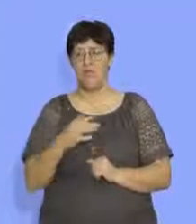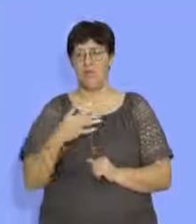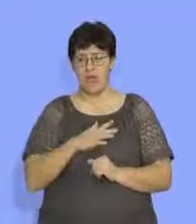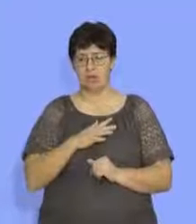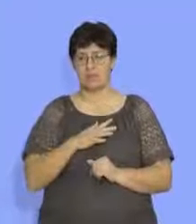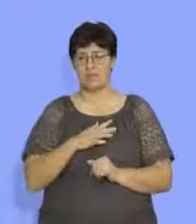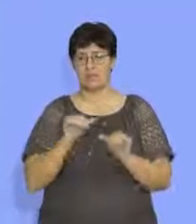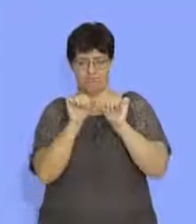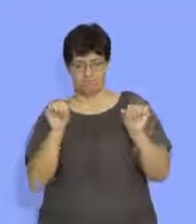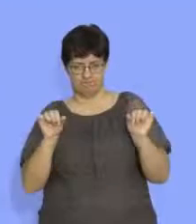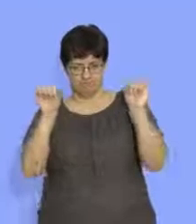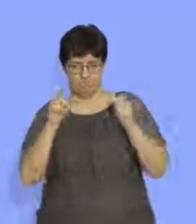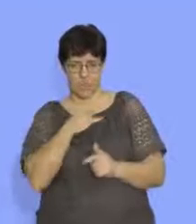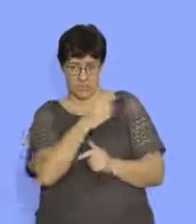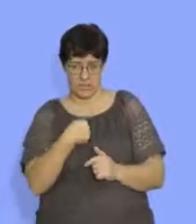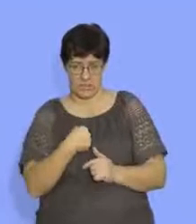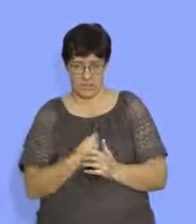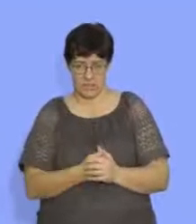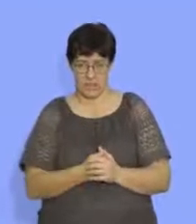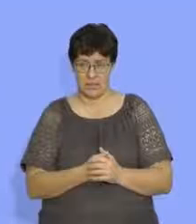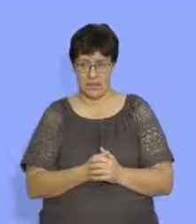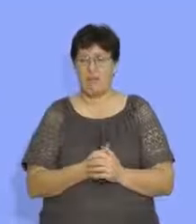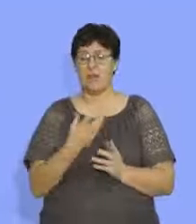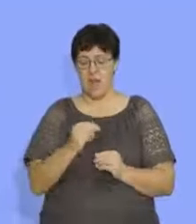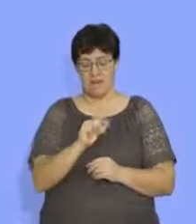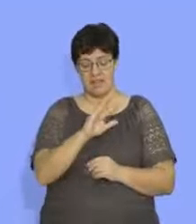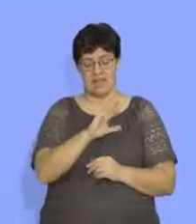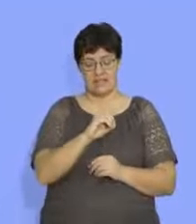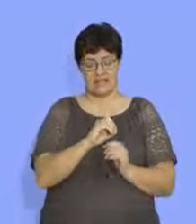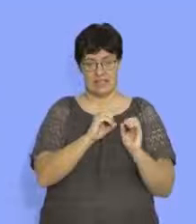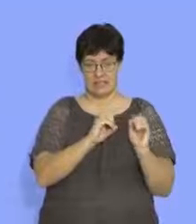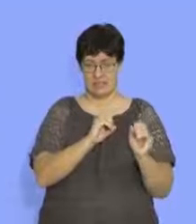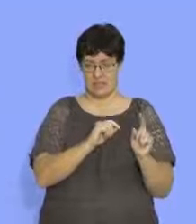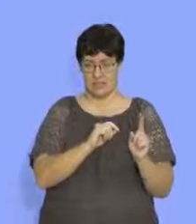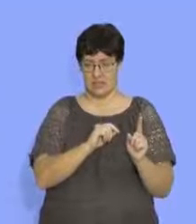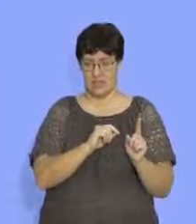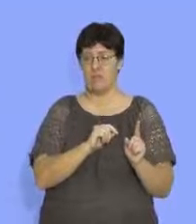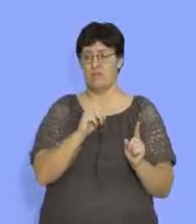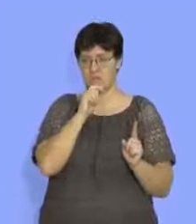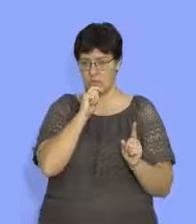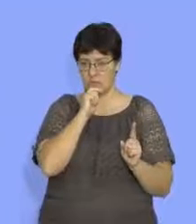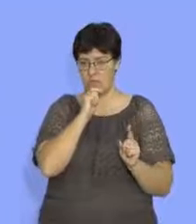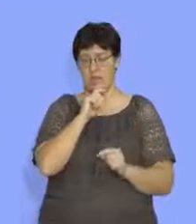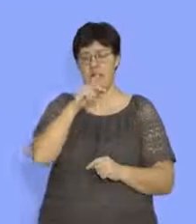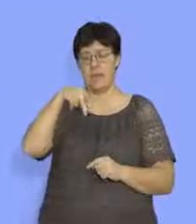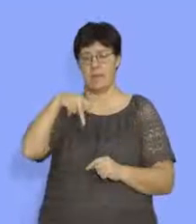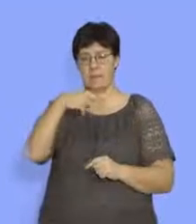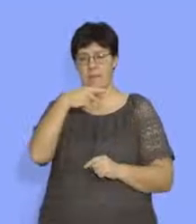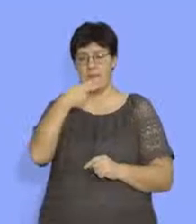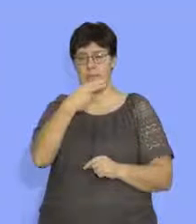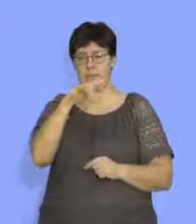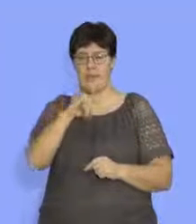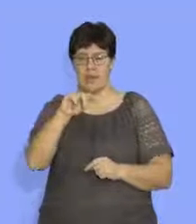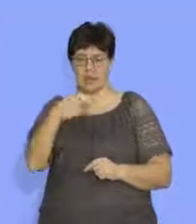the dimensions of this. Already you know that a rectangle has a 90 degree there, so I'm going to use Pythagoras